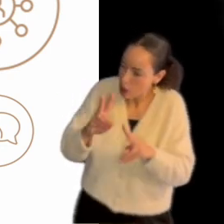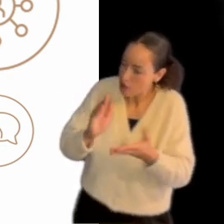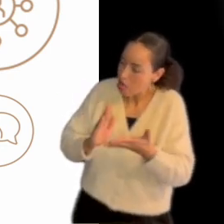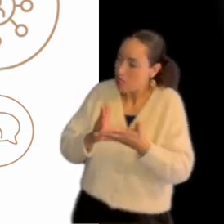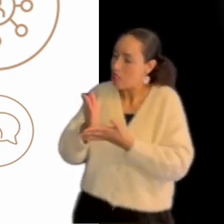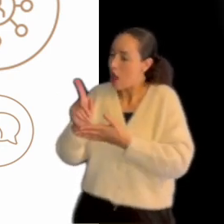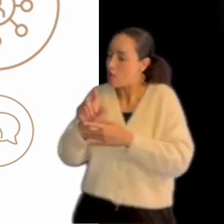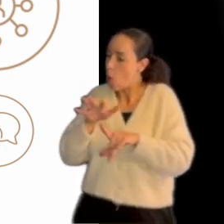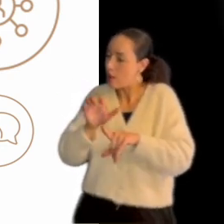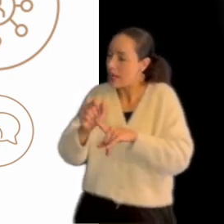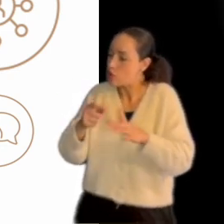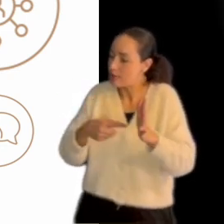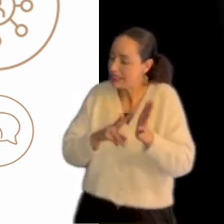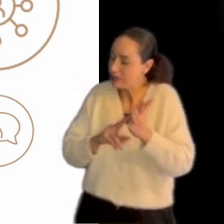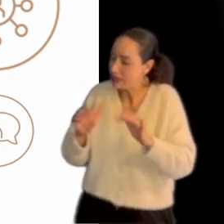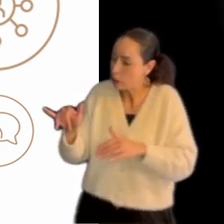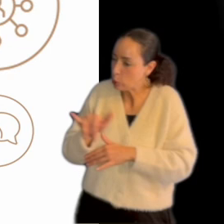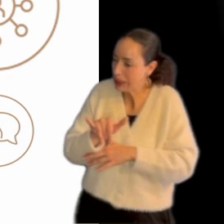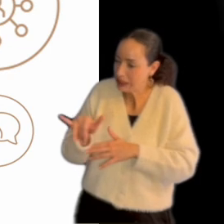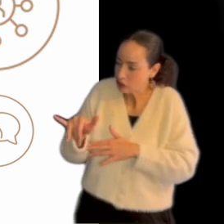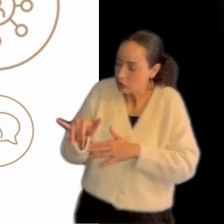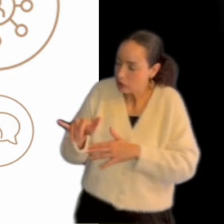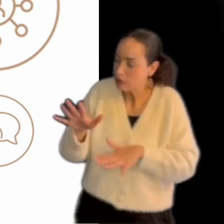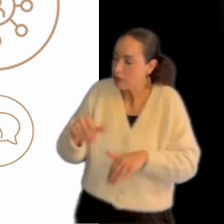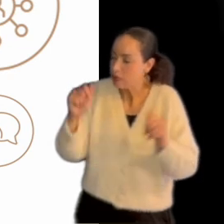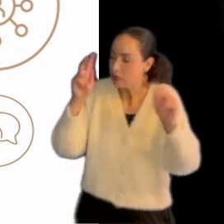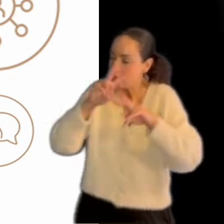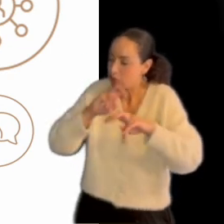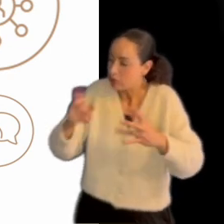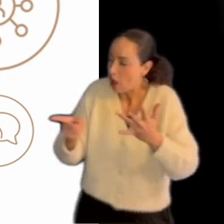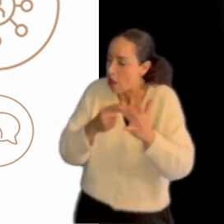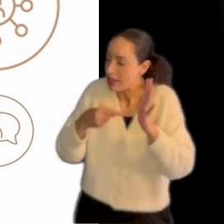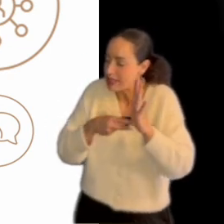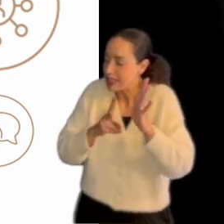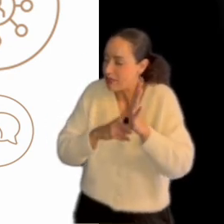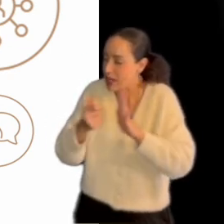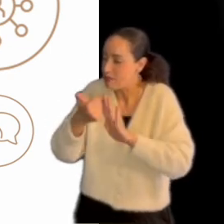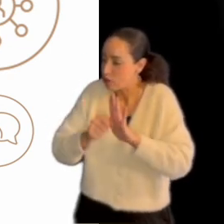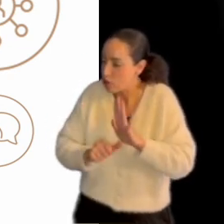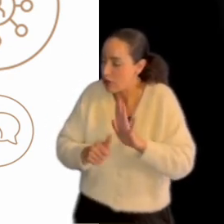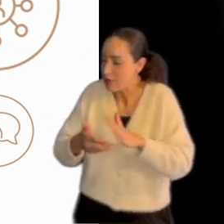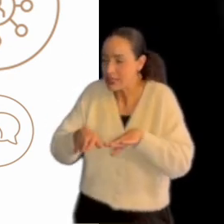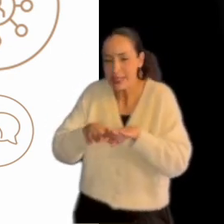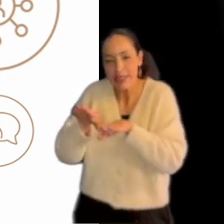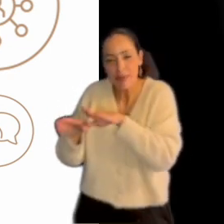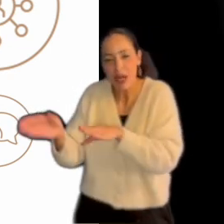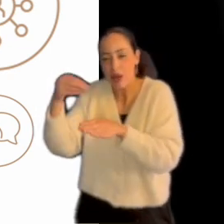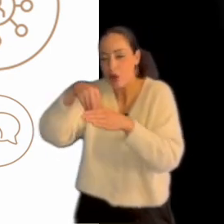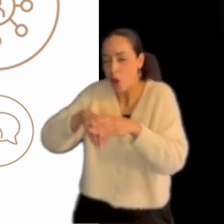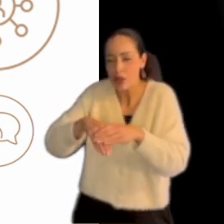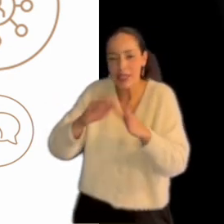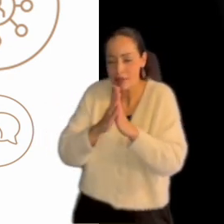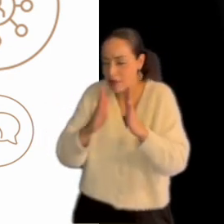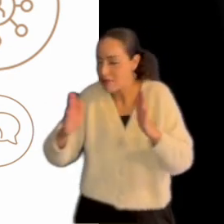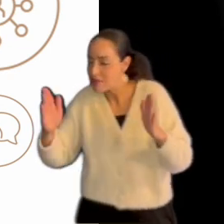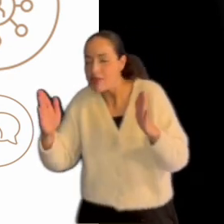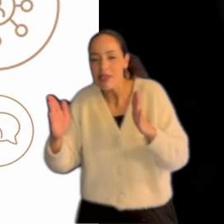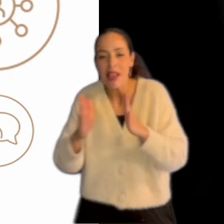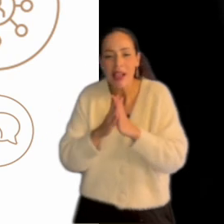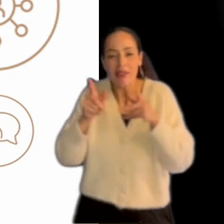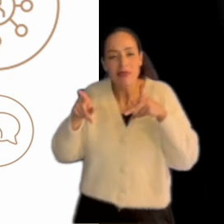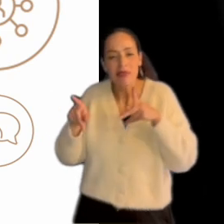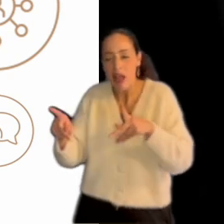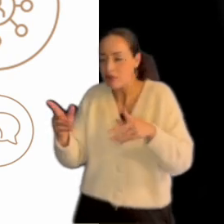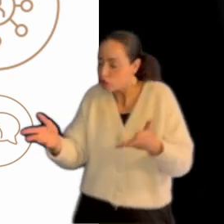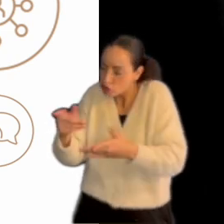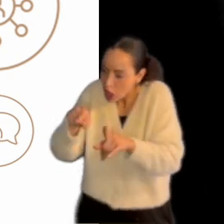length, and encouraged her to try these as well. From here, we would go on to talk about books, radio shows, exploring her ability to